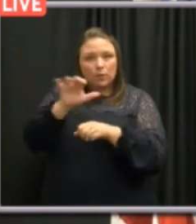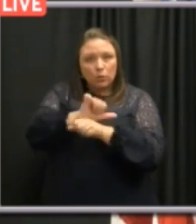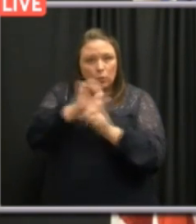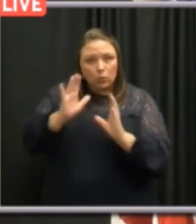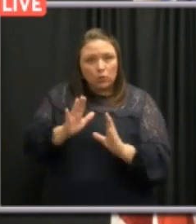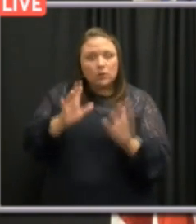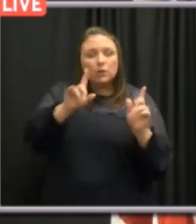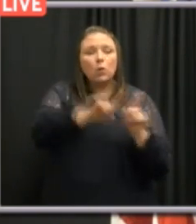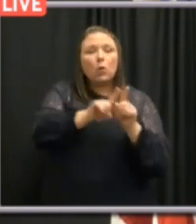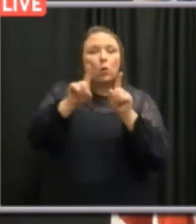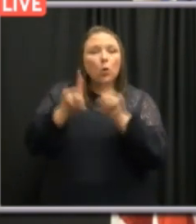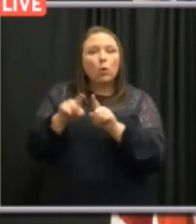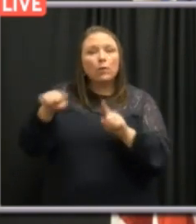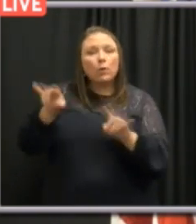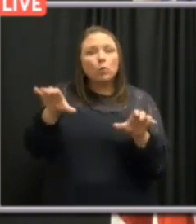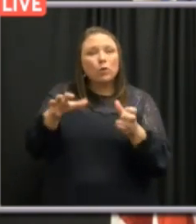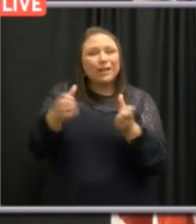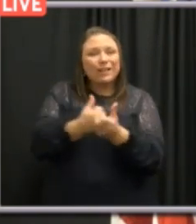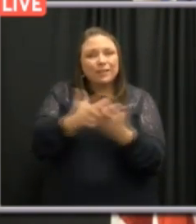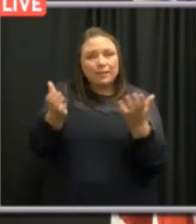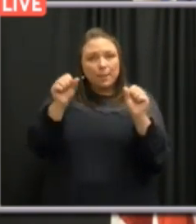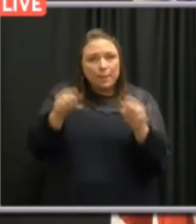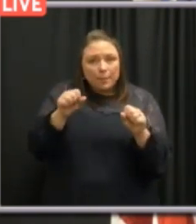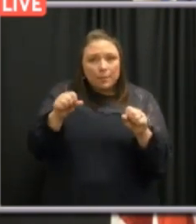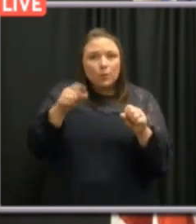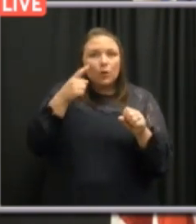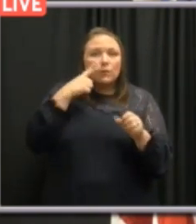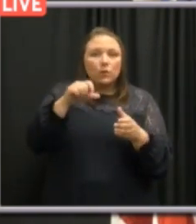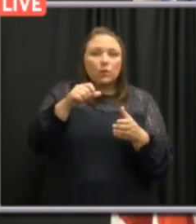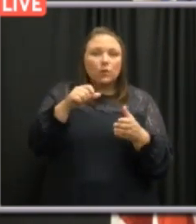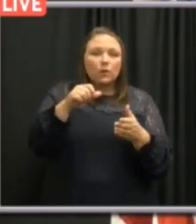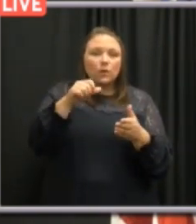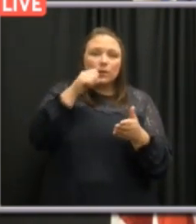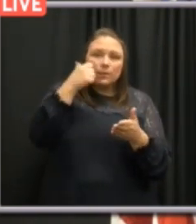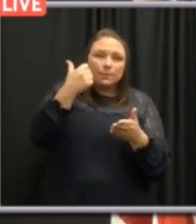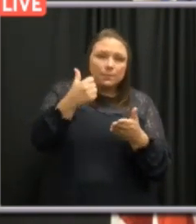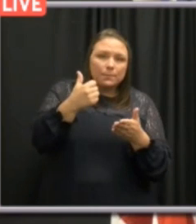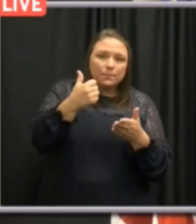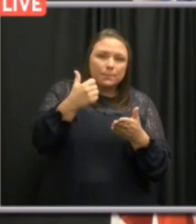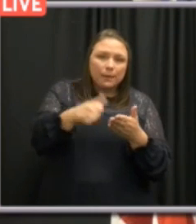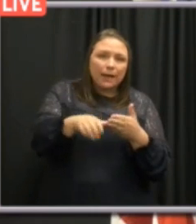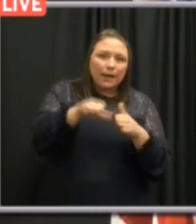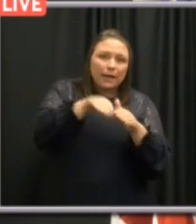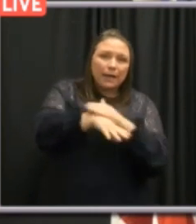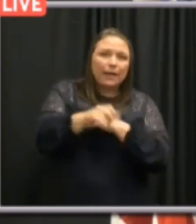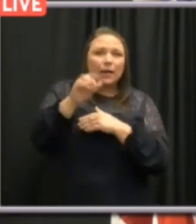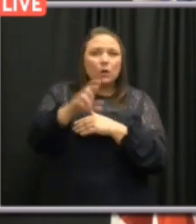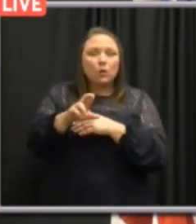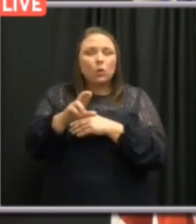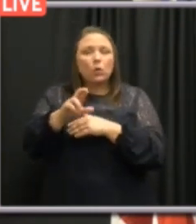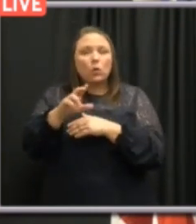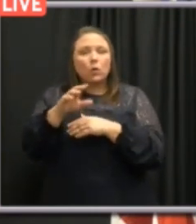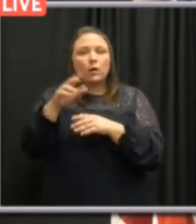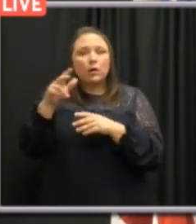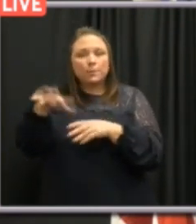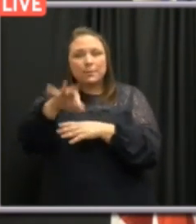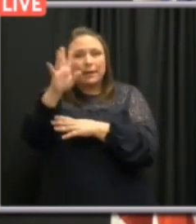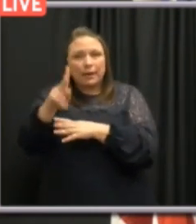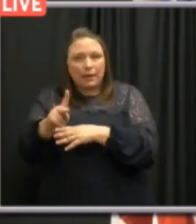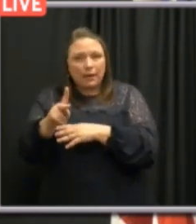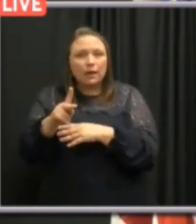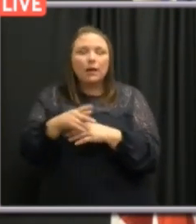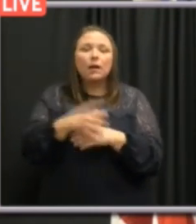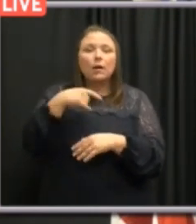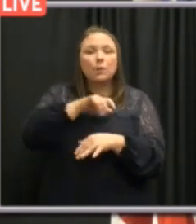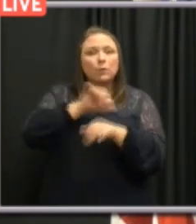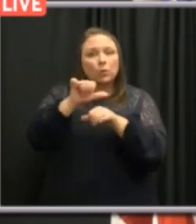they also do everything they can to either do mail-in or curbside. So it's on a case-by-case basis, and we work within